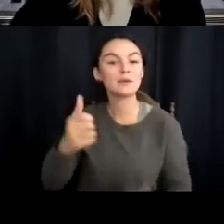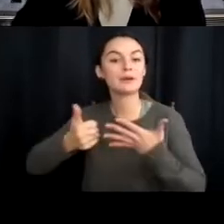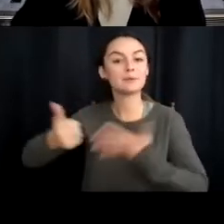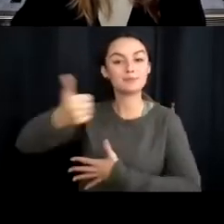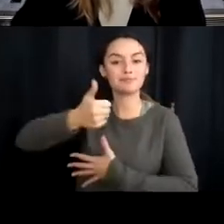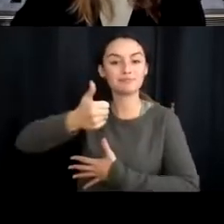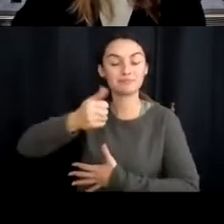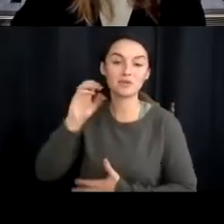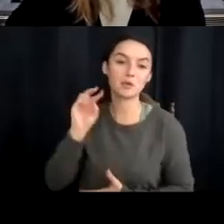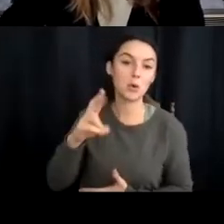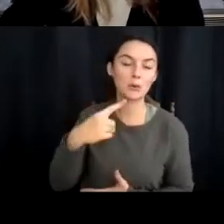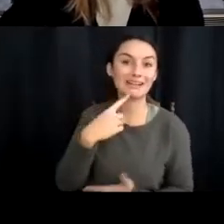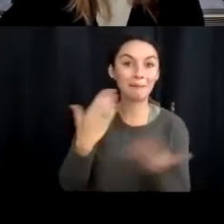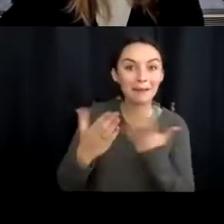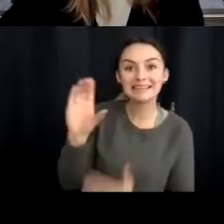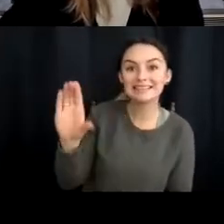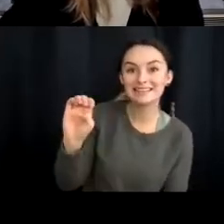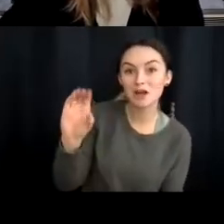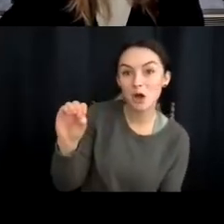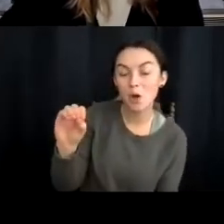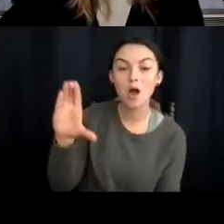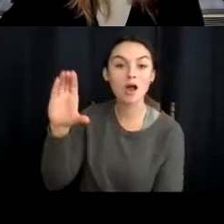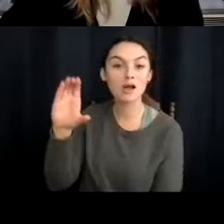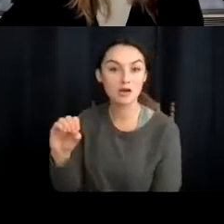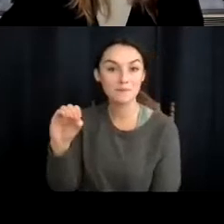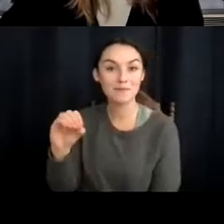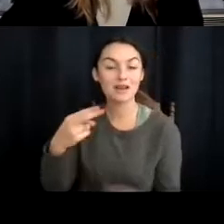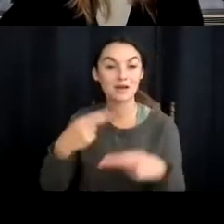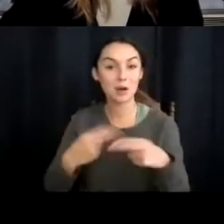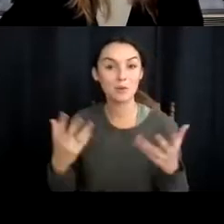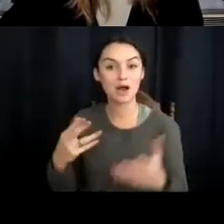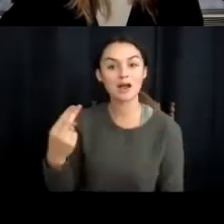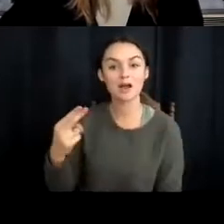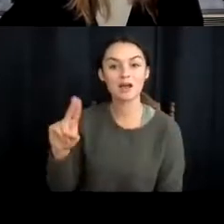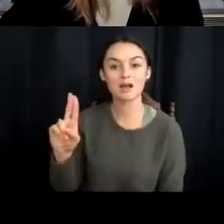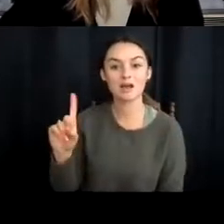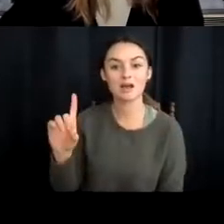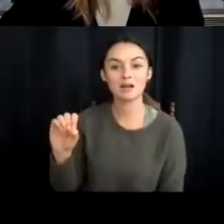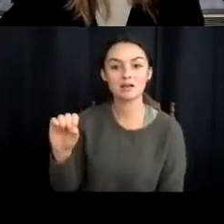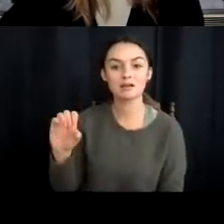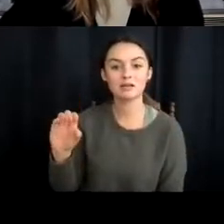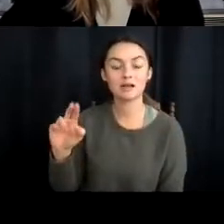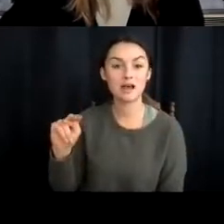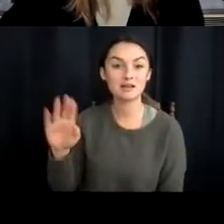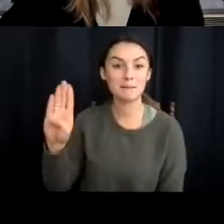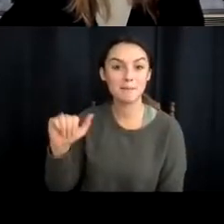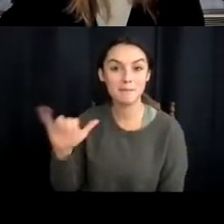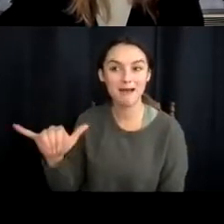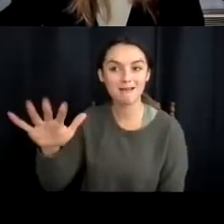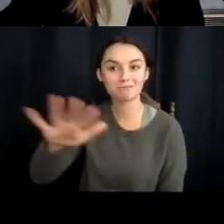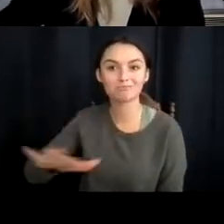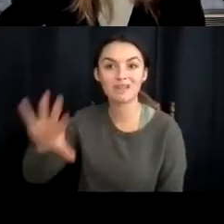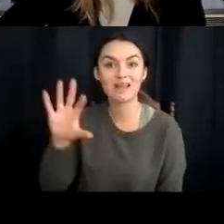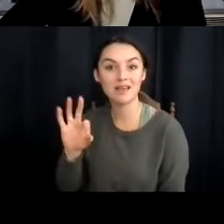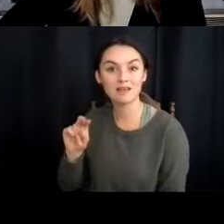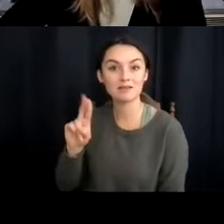we call him maybe the CEO, of a company called the Hudson's Bay Fur Trading Company. You might remember from the other